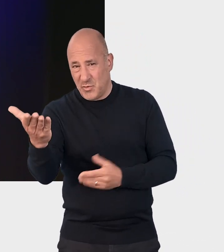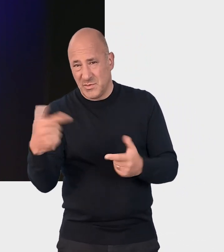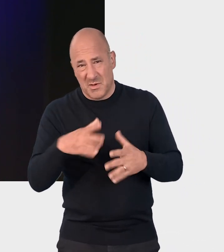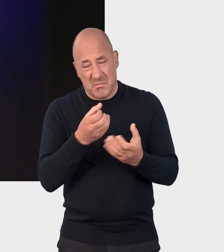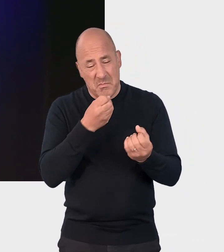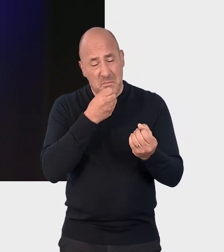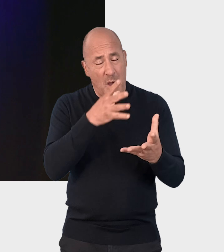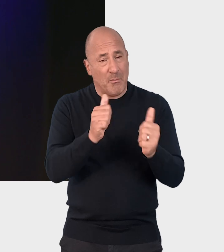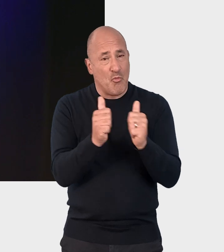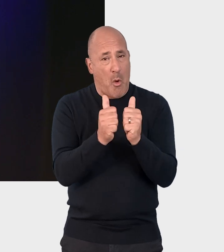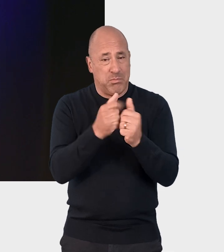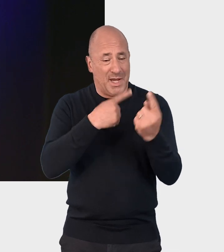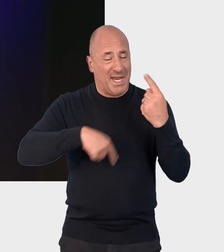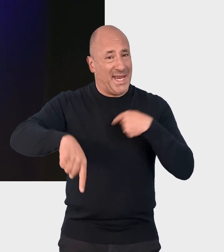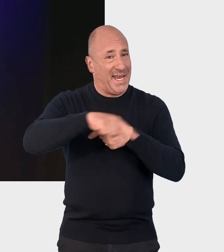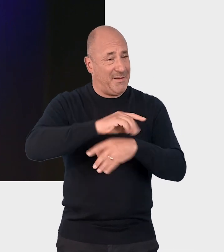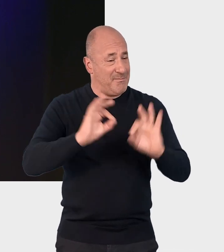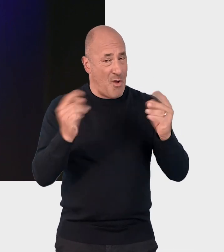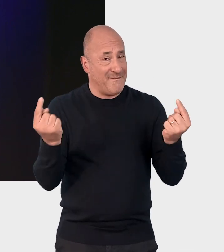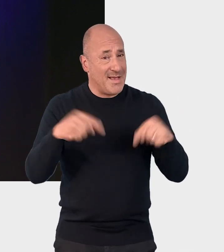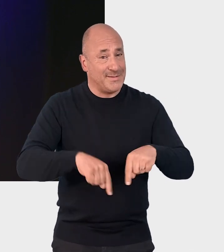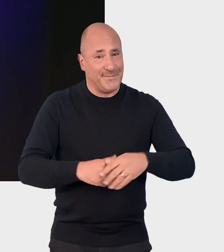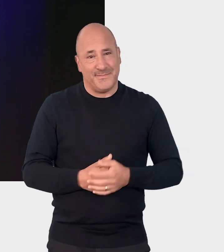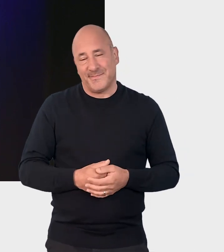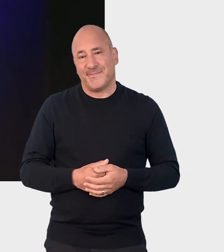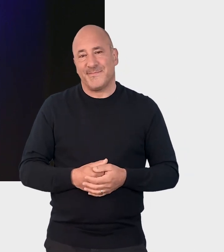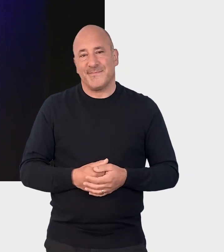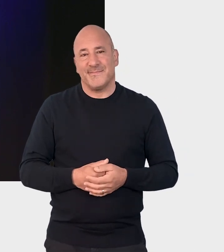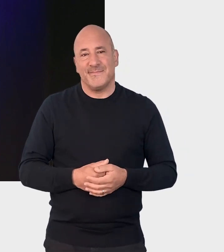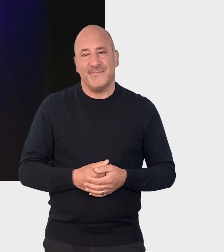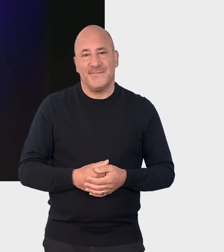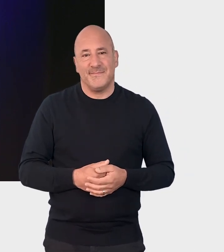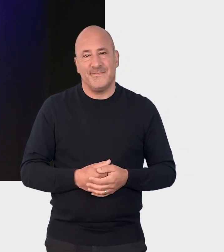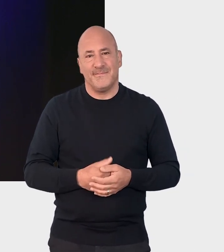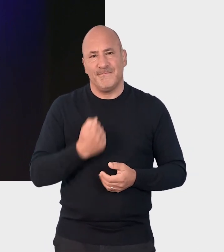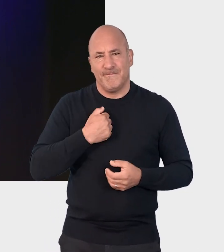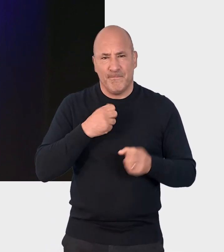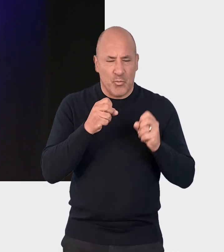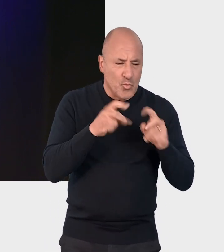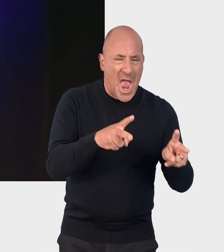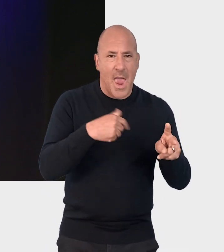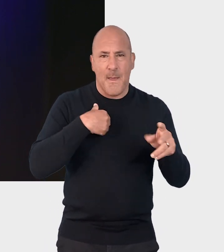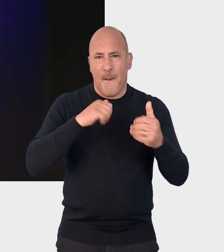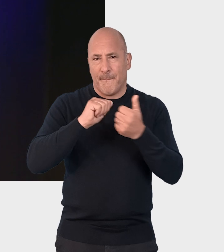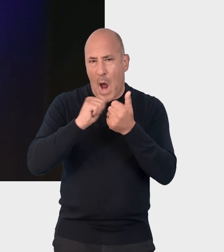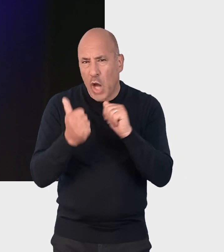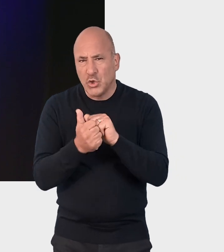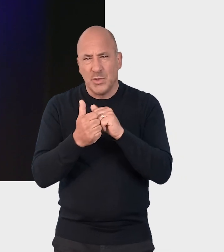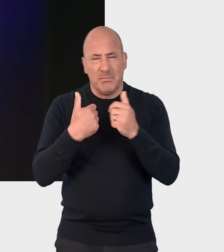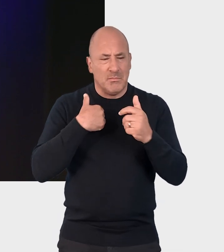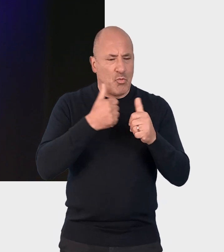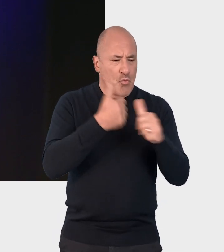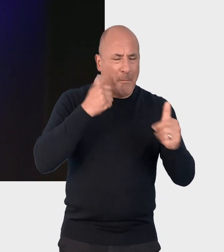say this conference and all of you today are in absolutely fantastic company. Our approach,